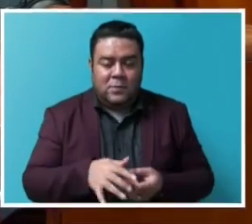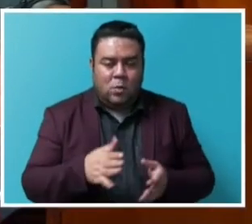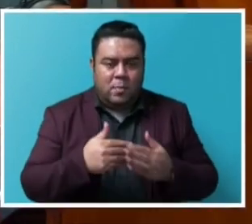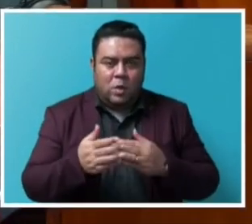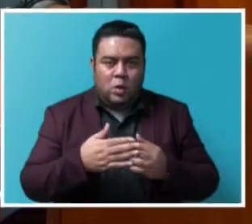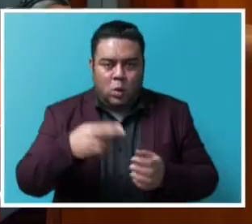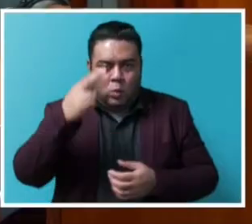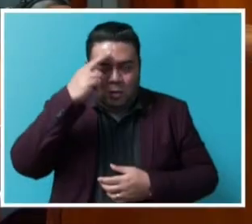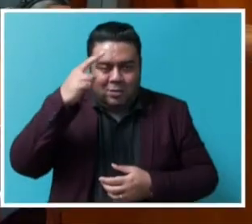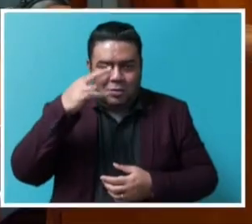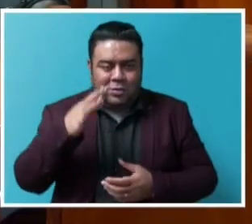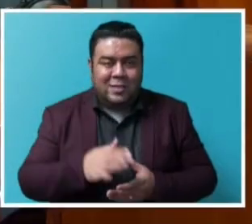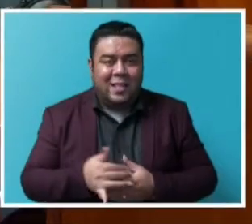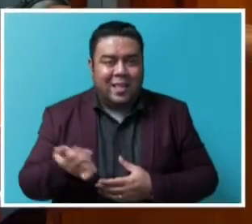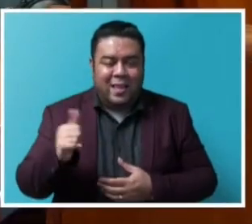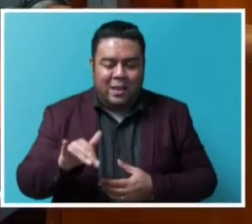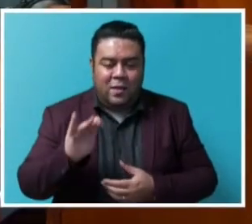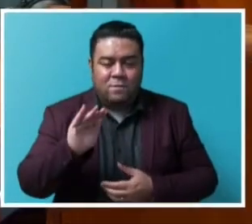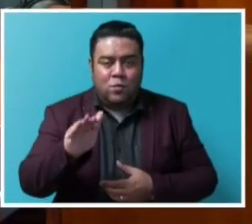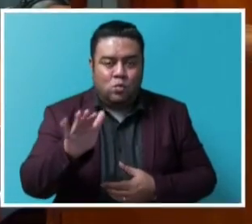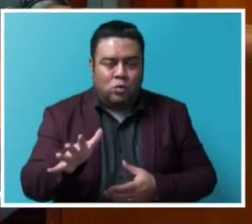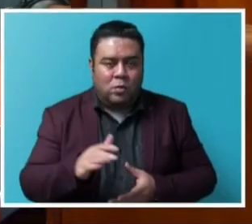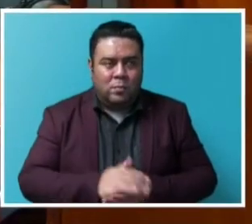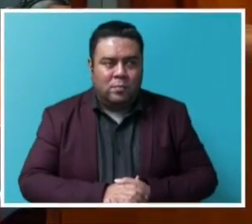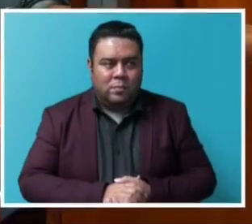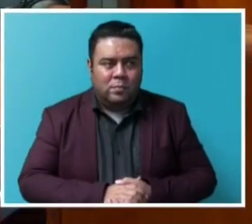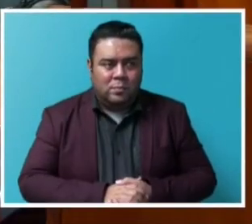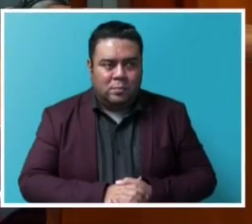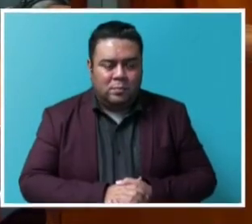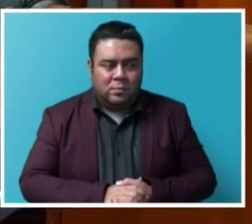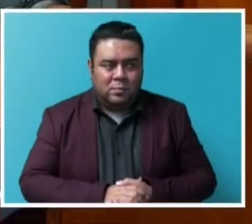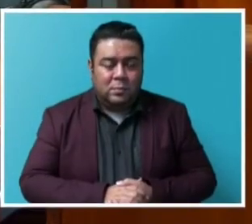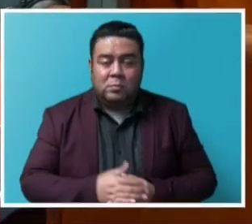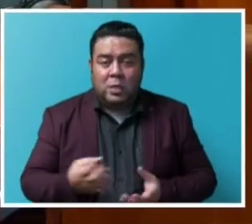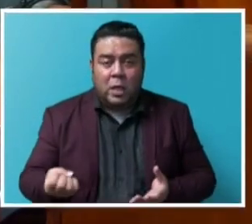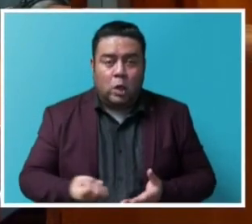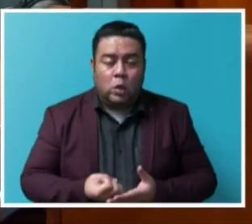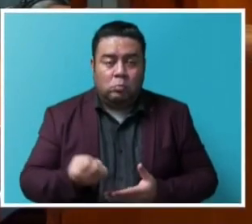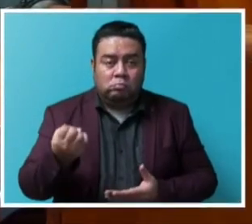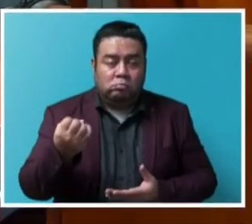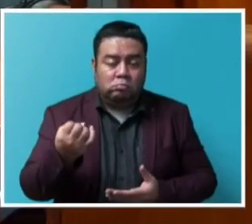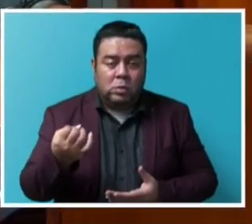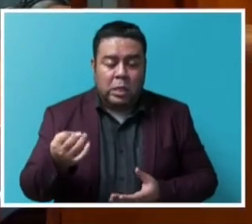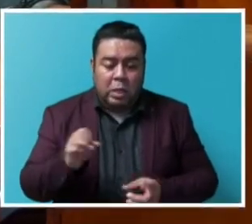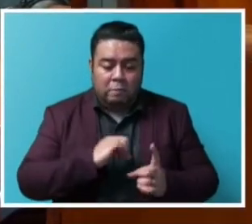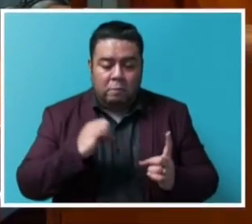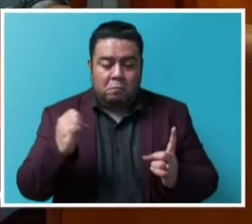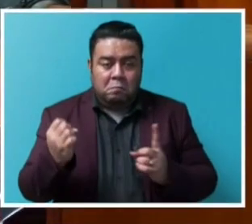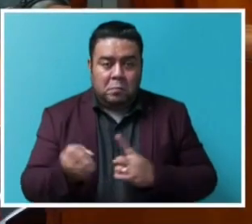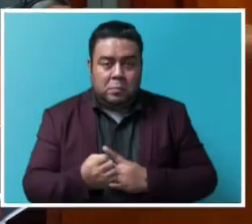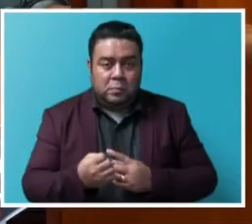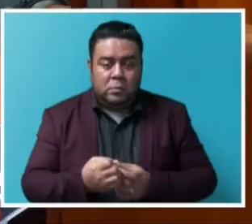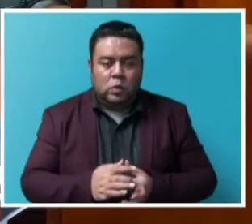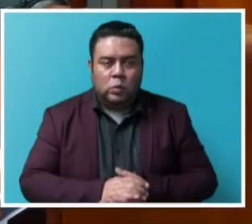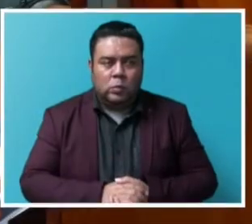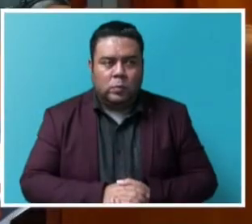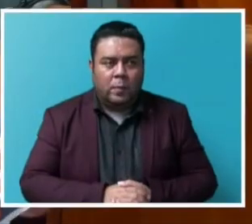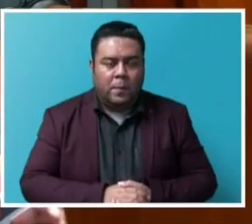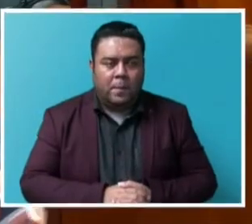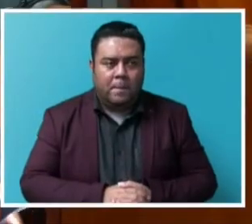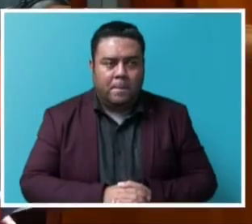nation to withstand any future shocks, be it economic, environmental, or geopolitical.